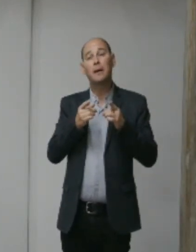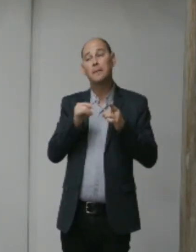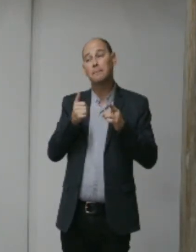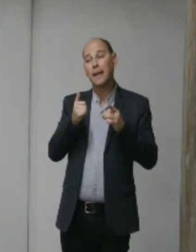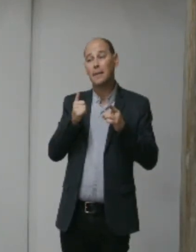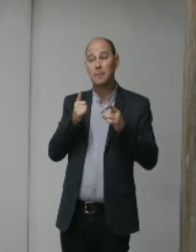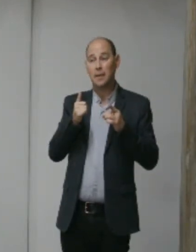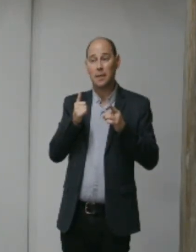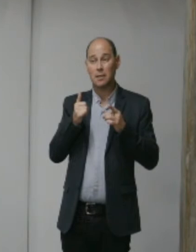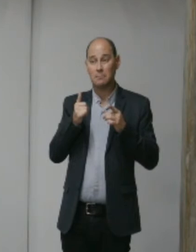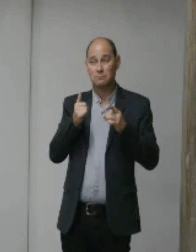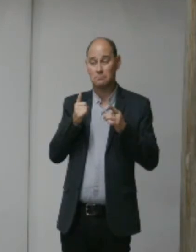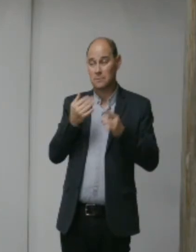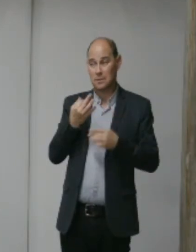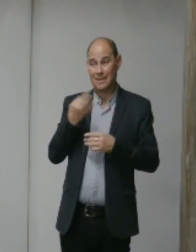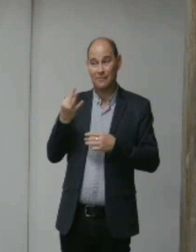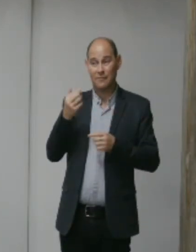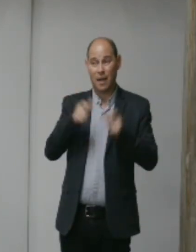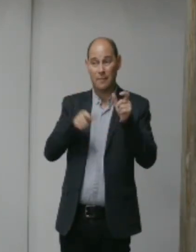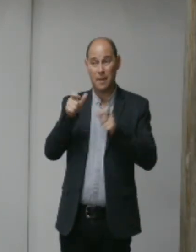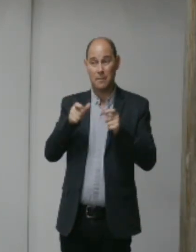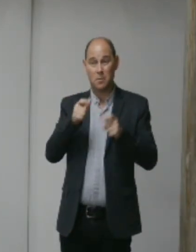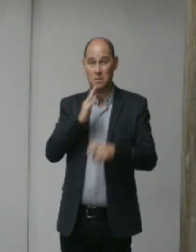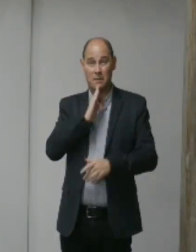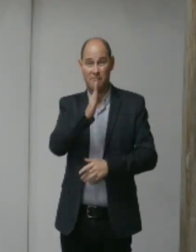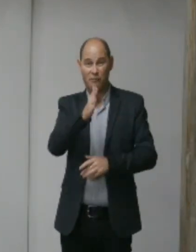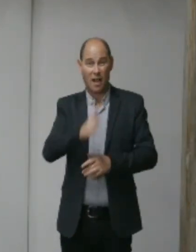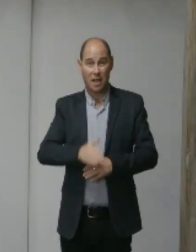be frank about what they're going through.